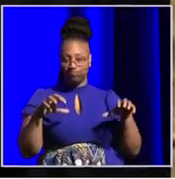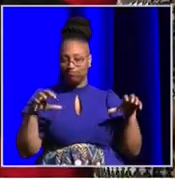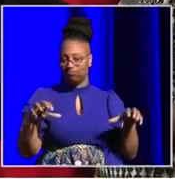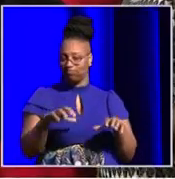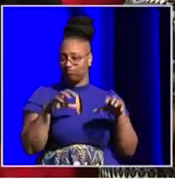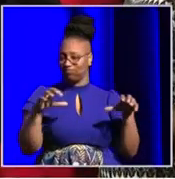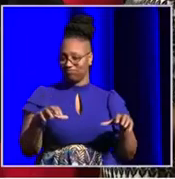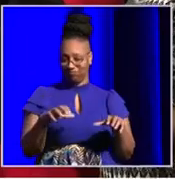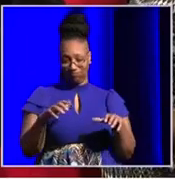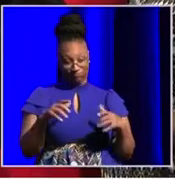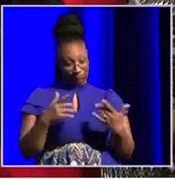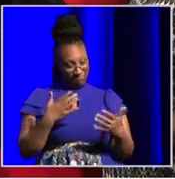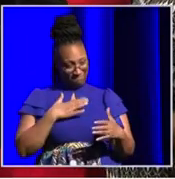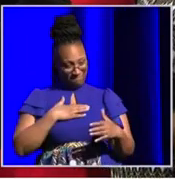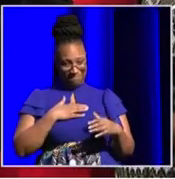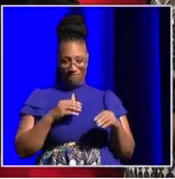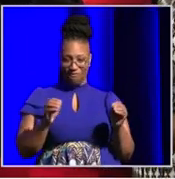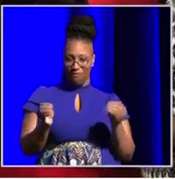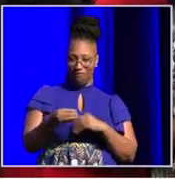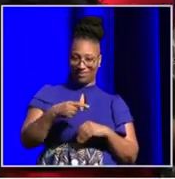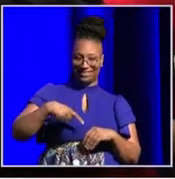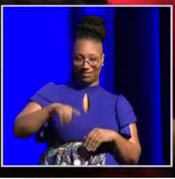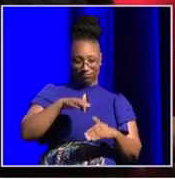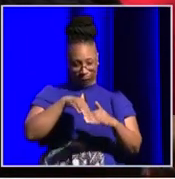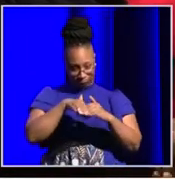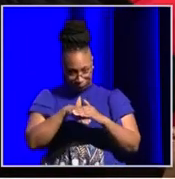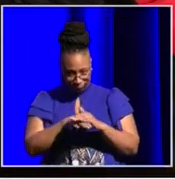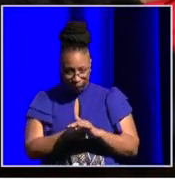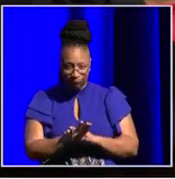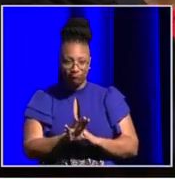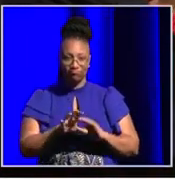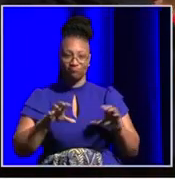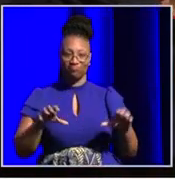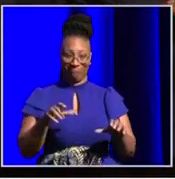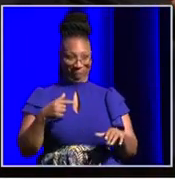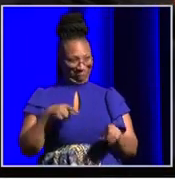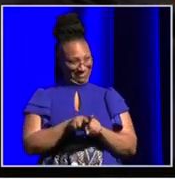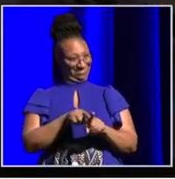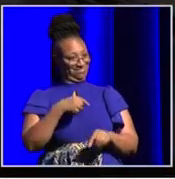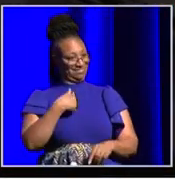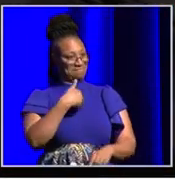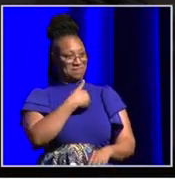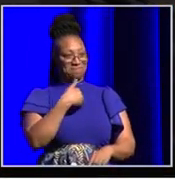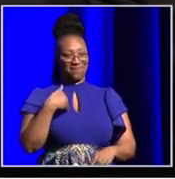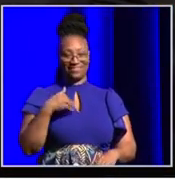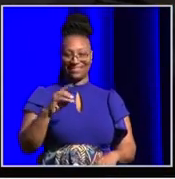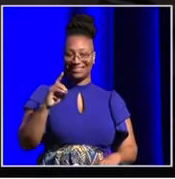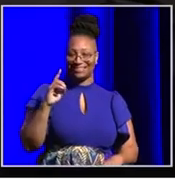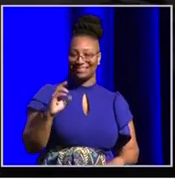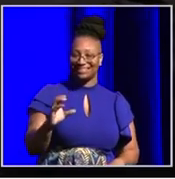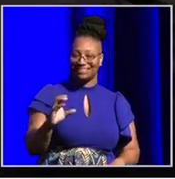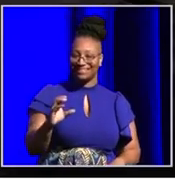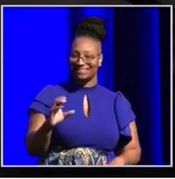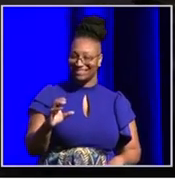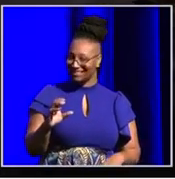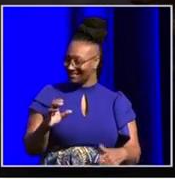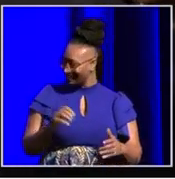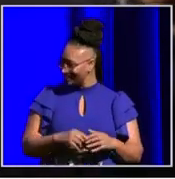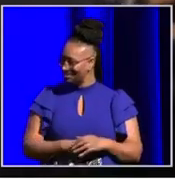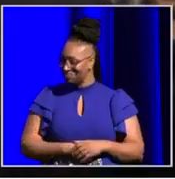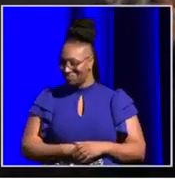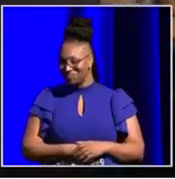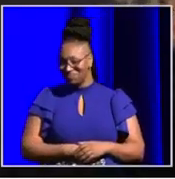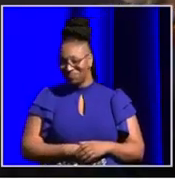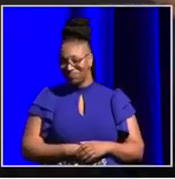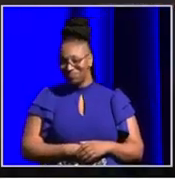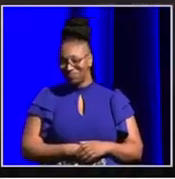of the office. Of member of the Council of the District of Columbia. Of member of the Council of the District of Columbia. On which I'm about to enter. On which I'm about to enter.